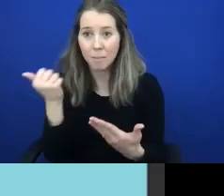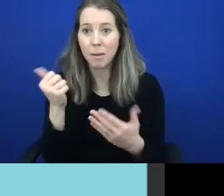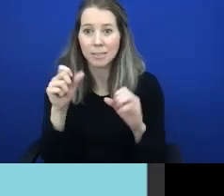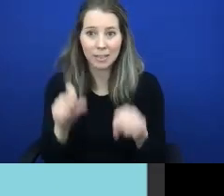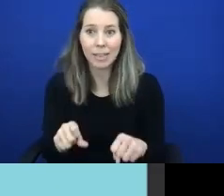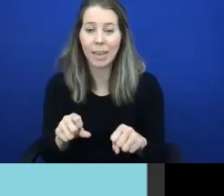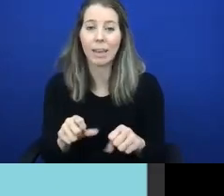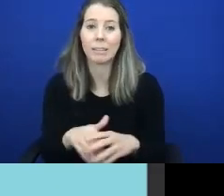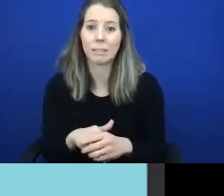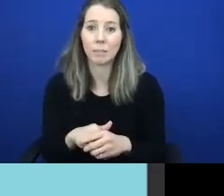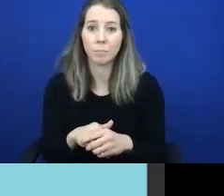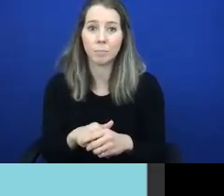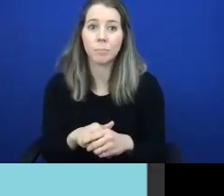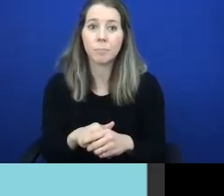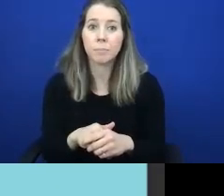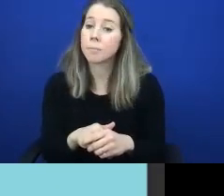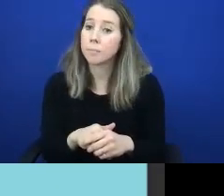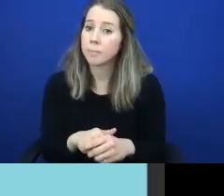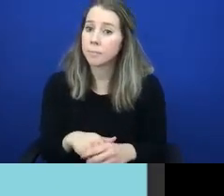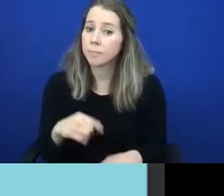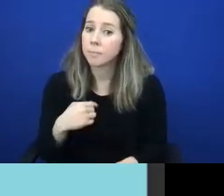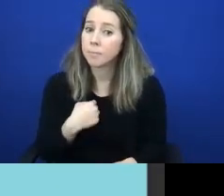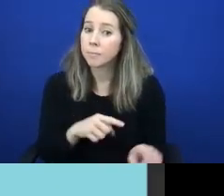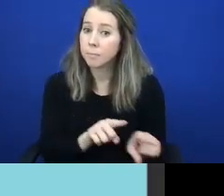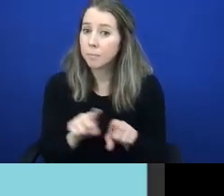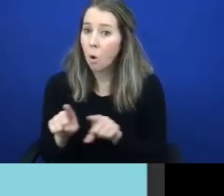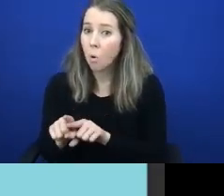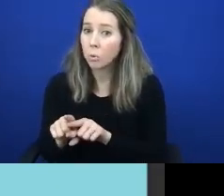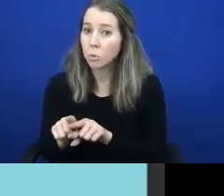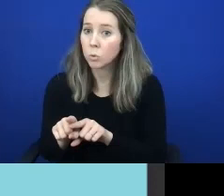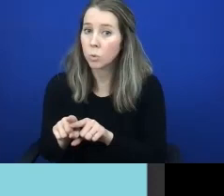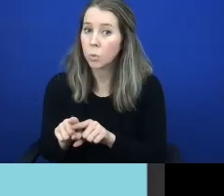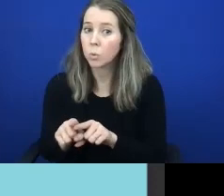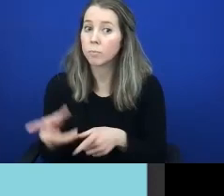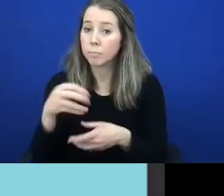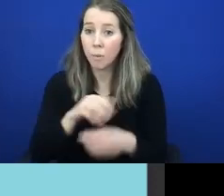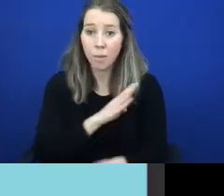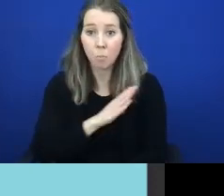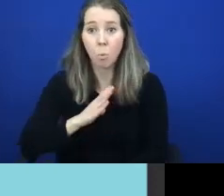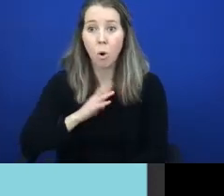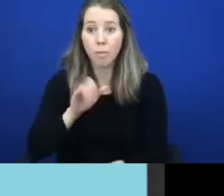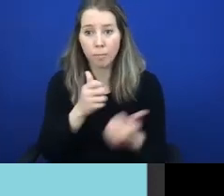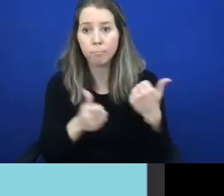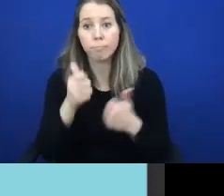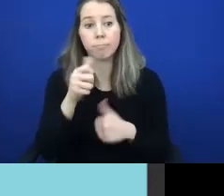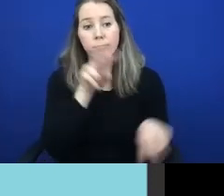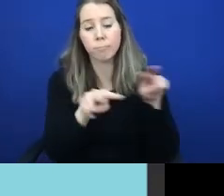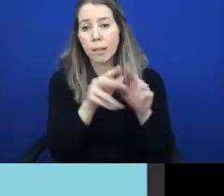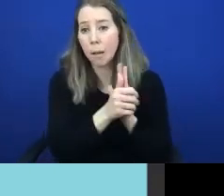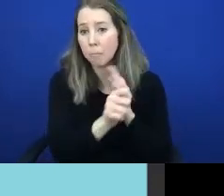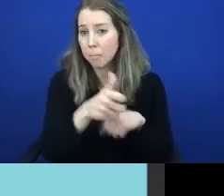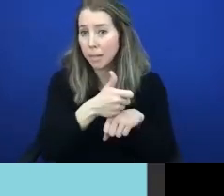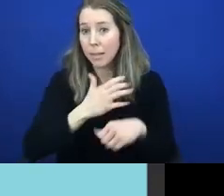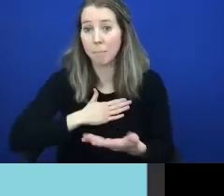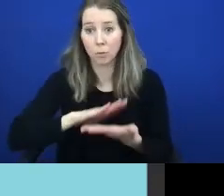be. I'm also on the board that oversees the competency-based at my school, so I kind of